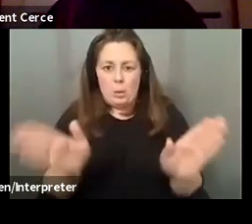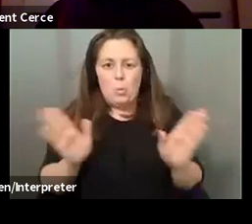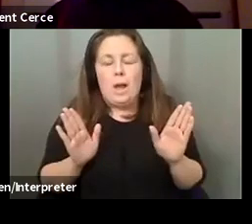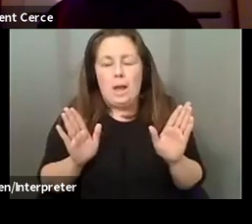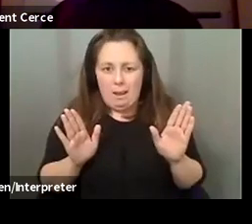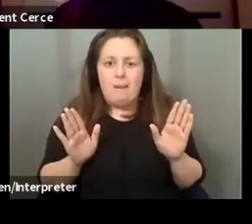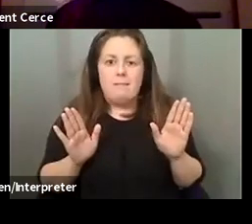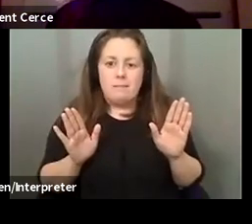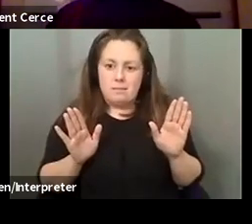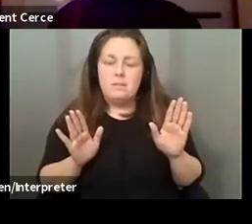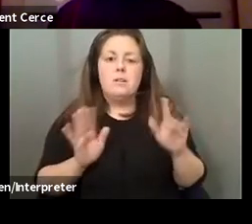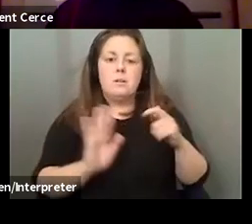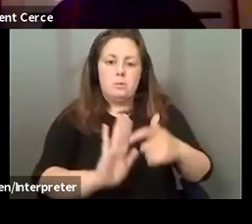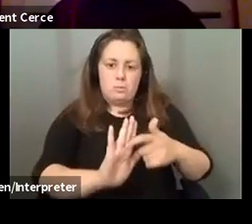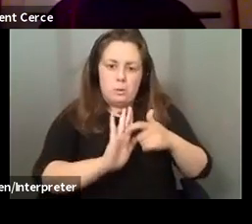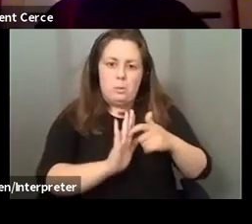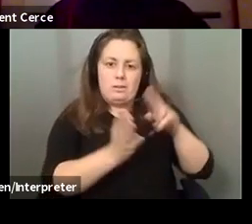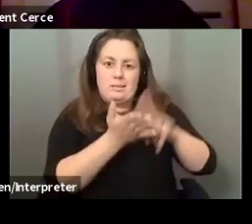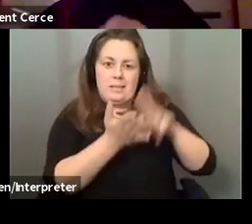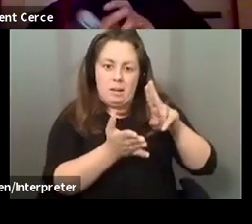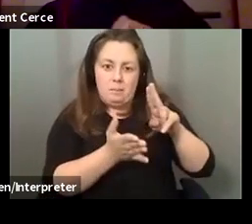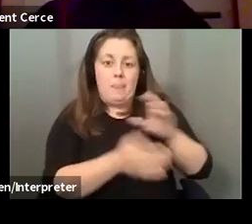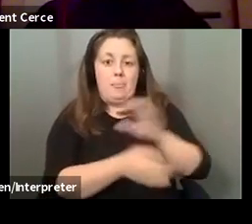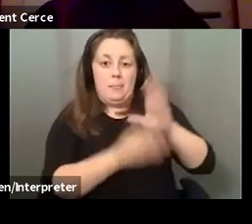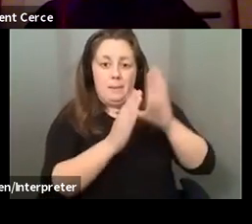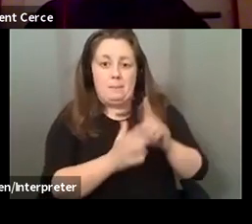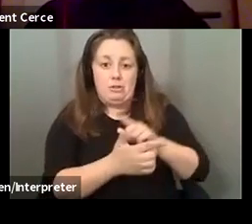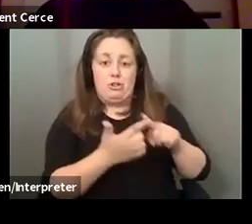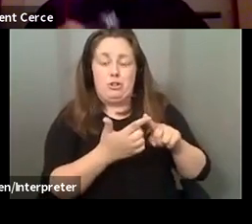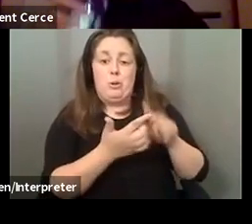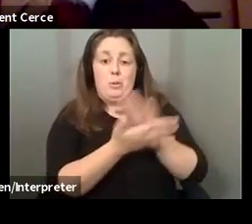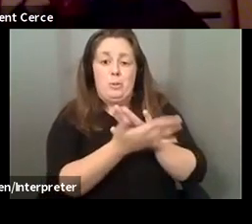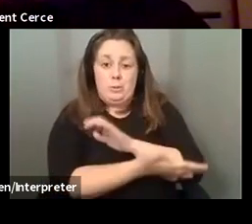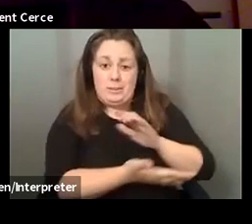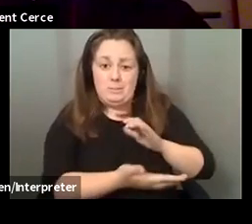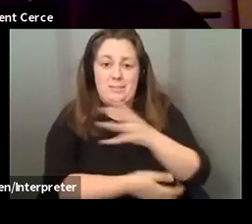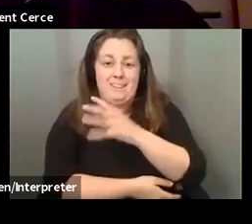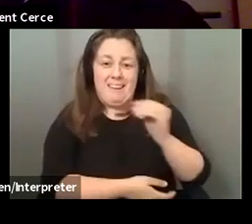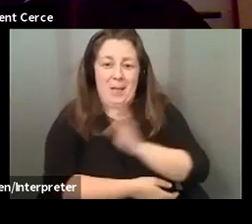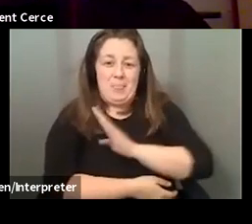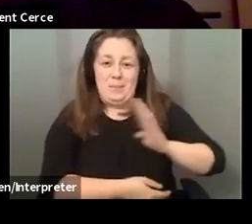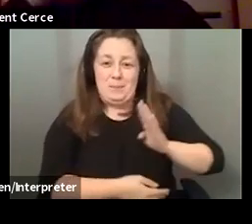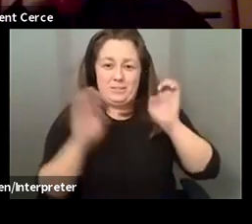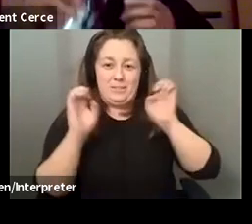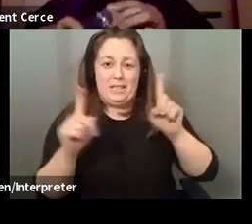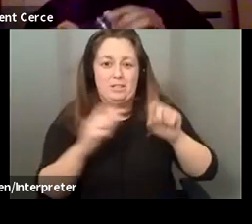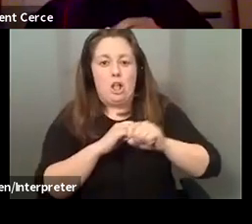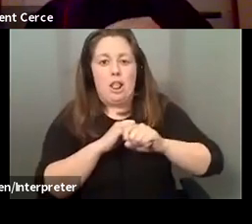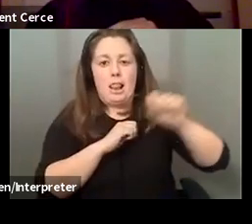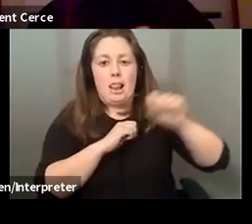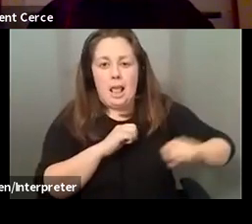requires sign off by the commissioner, the school committee, and the Board of Education, a very lengthy process because you're actually doing it